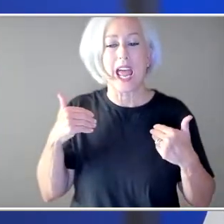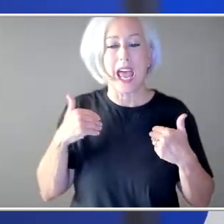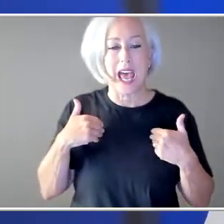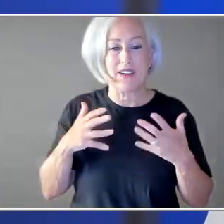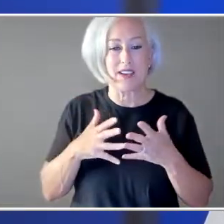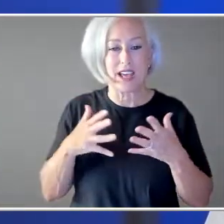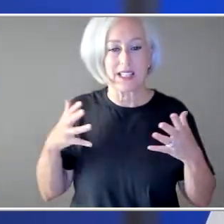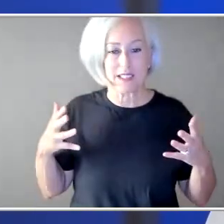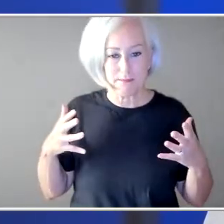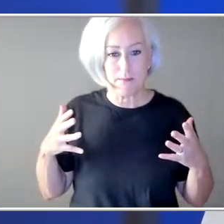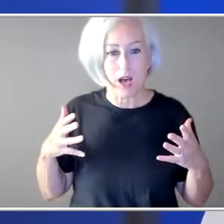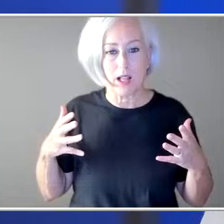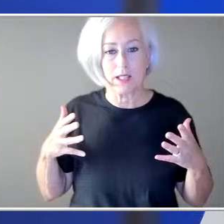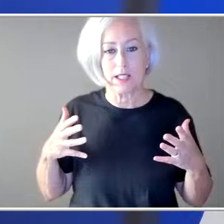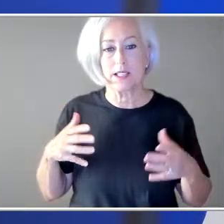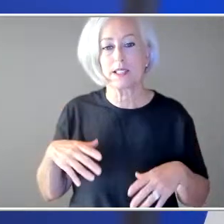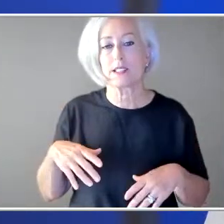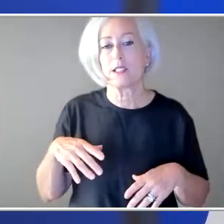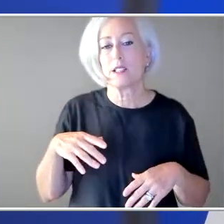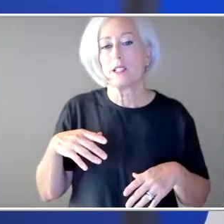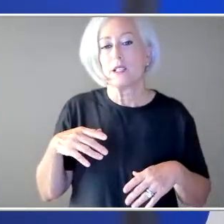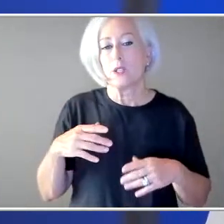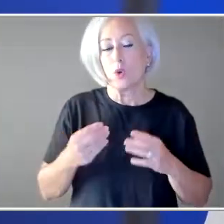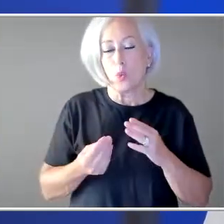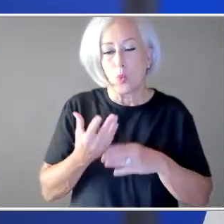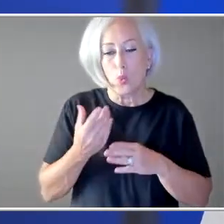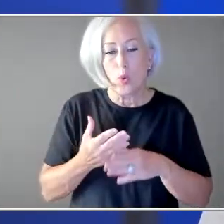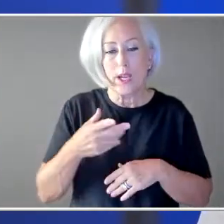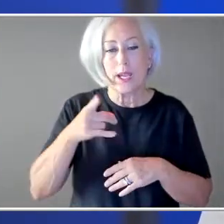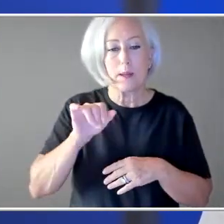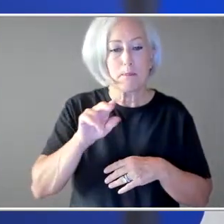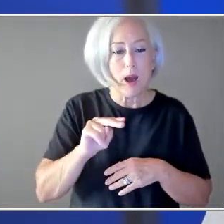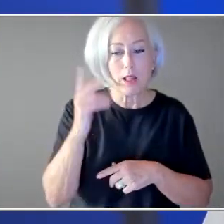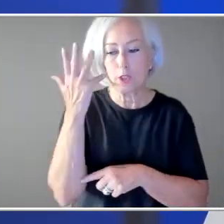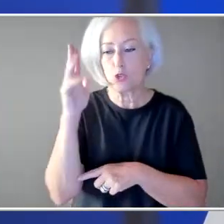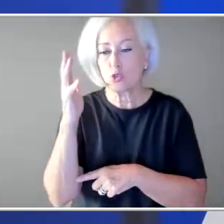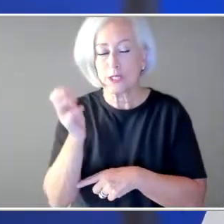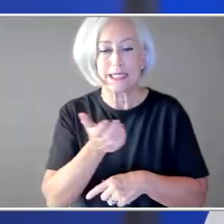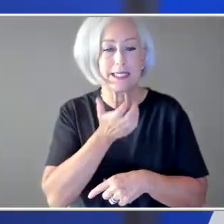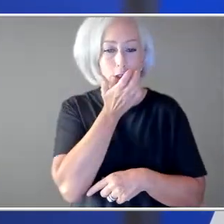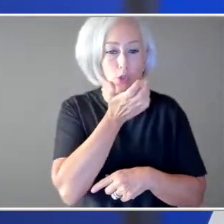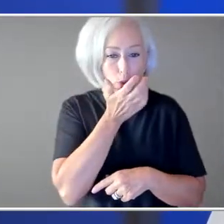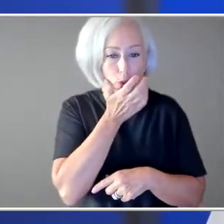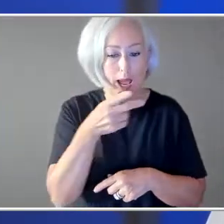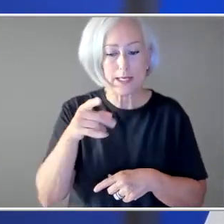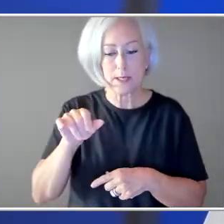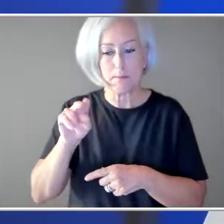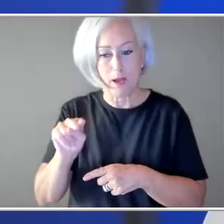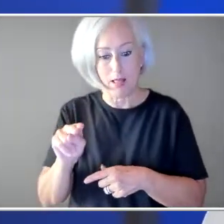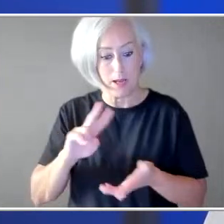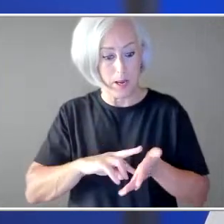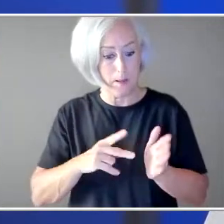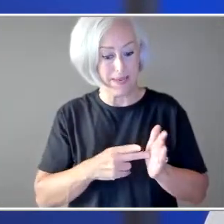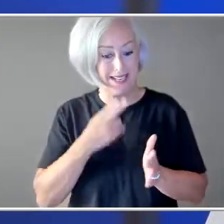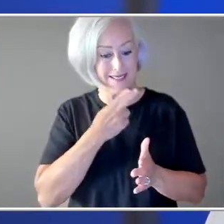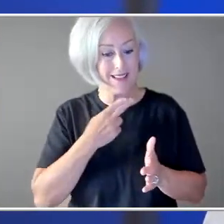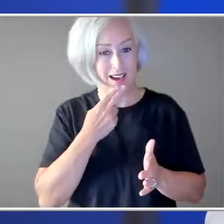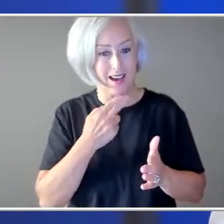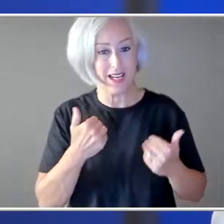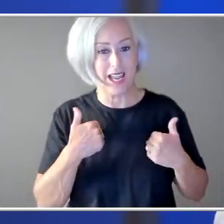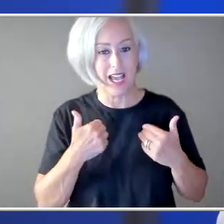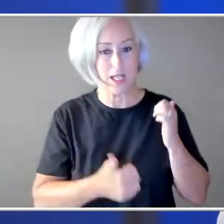pollen, tree pollen, grass pollen in it. So the honey theoretically would have mostly flower